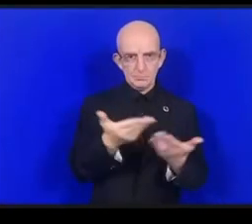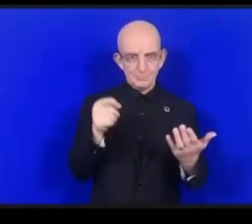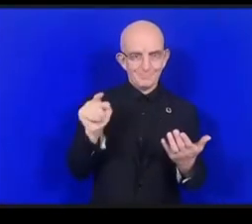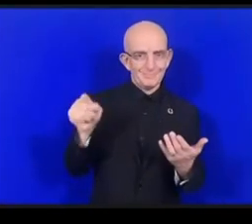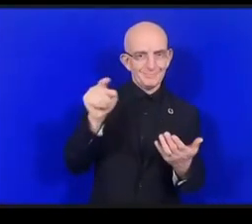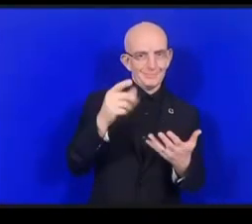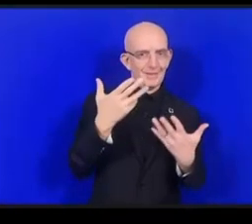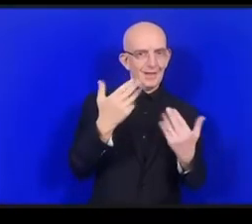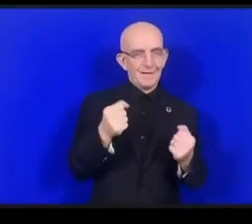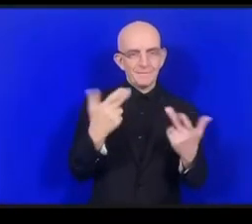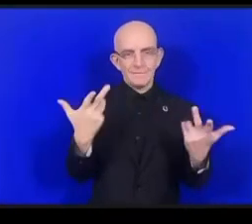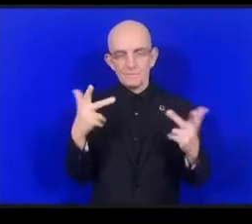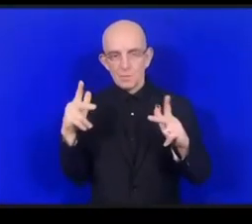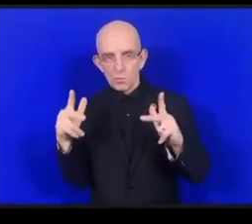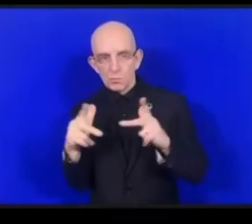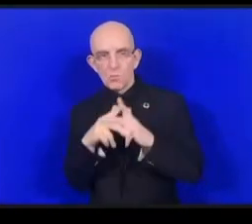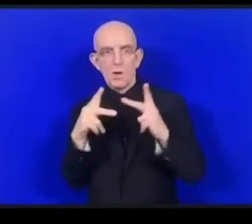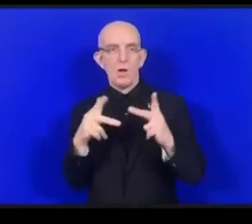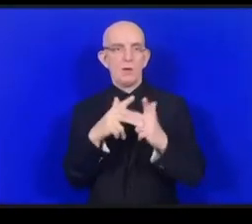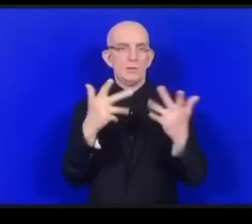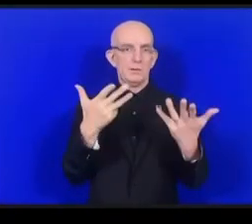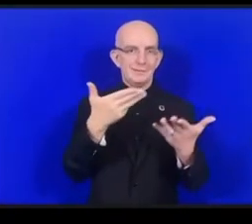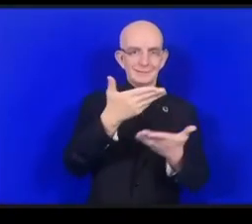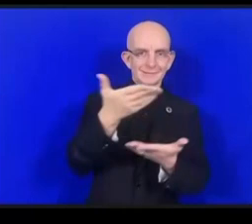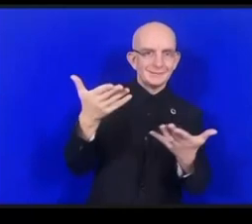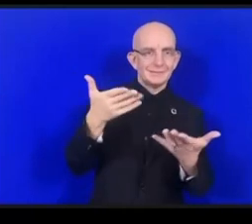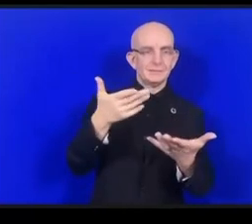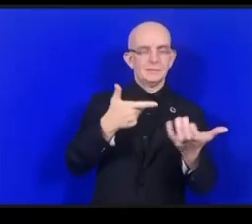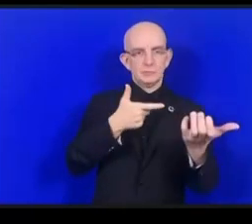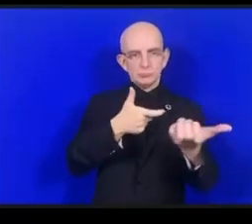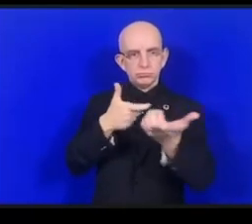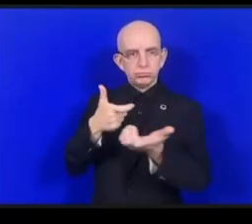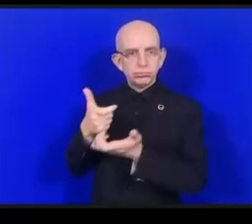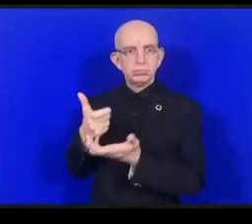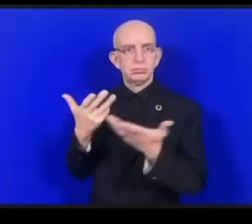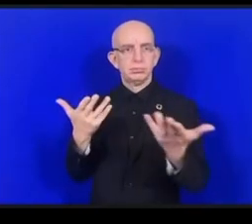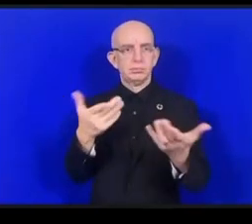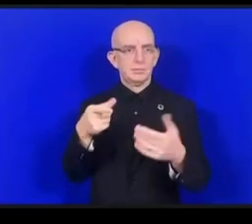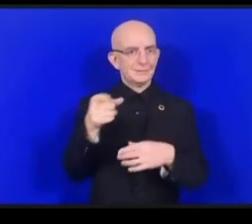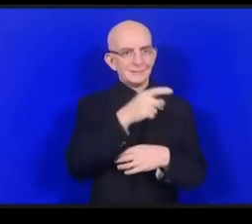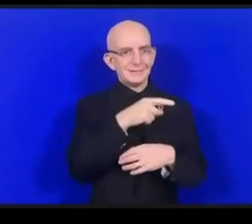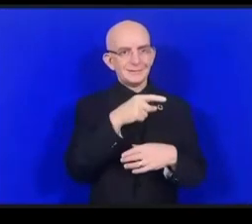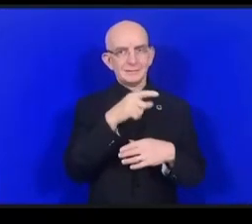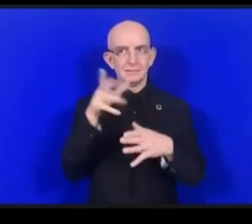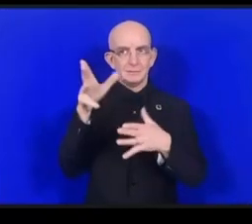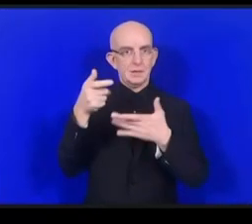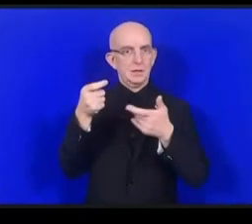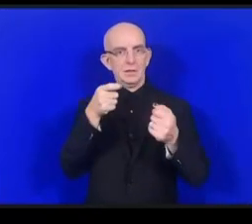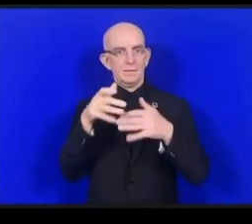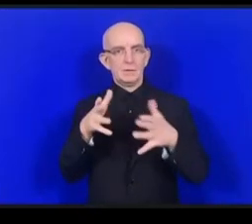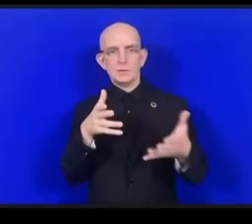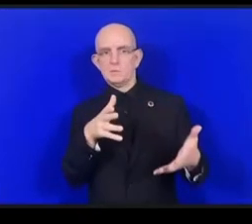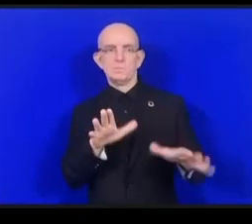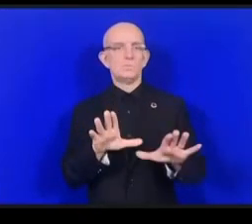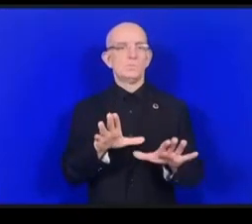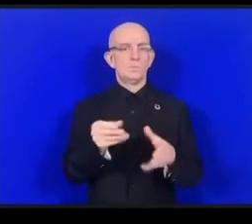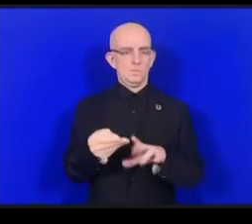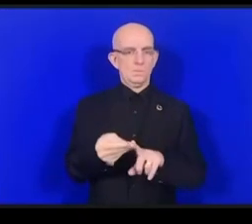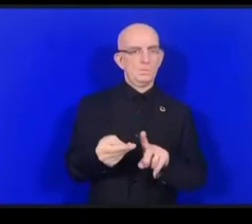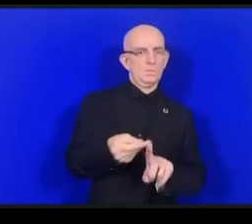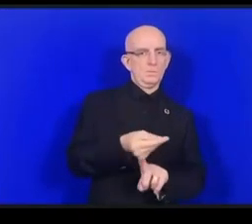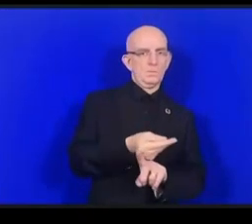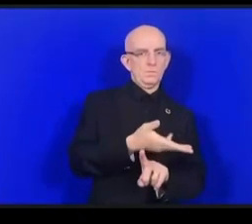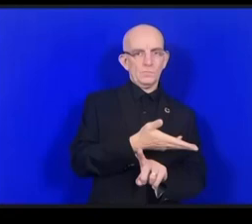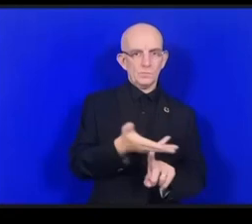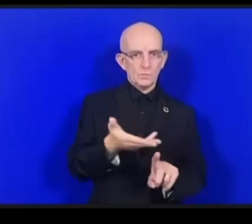governments are supporting to the young people, but there are also many governments are oppressing over the young people's voice